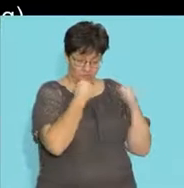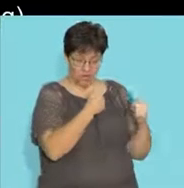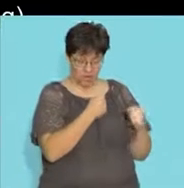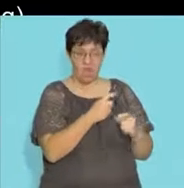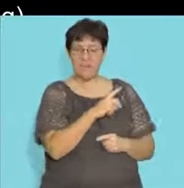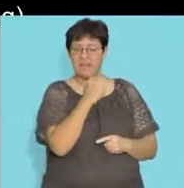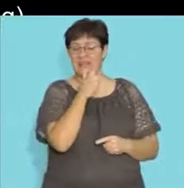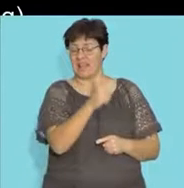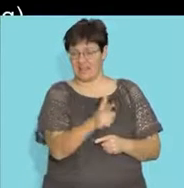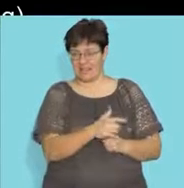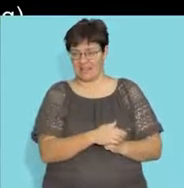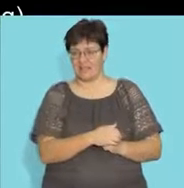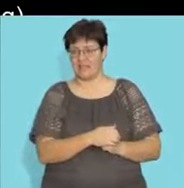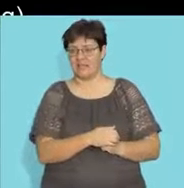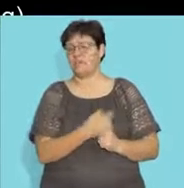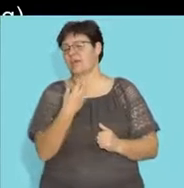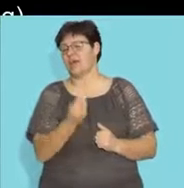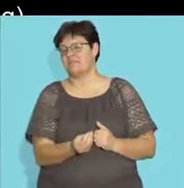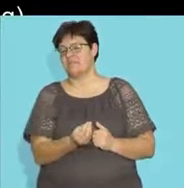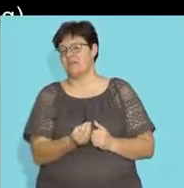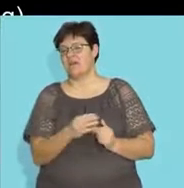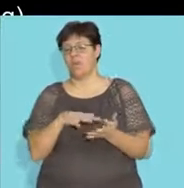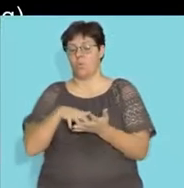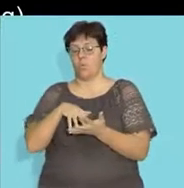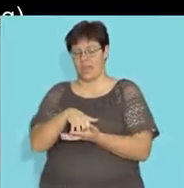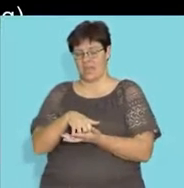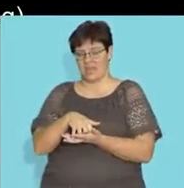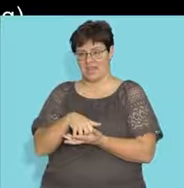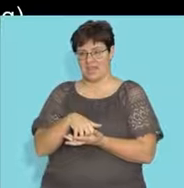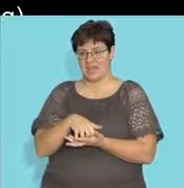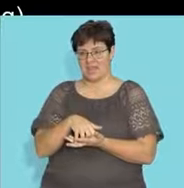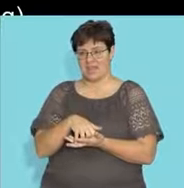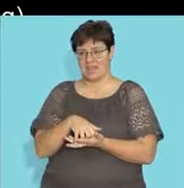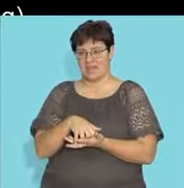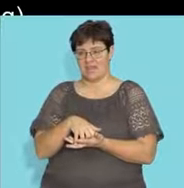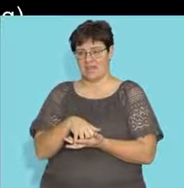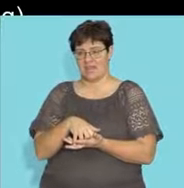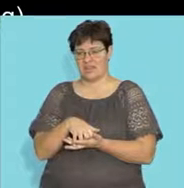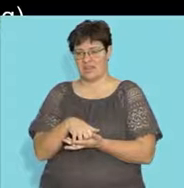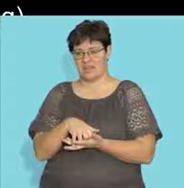base, then I can tell you now we will have a weak